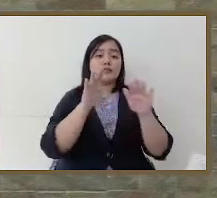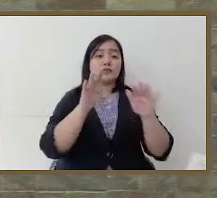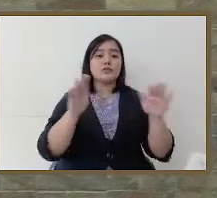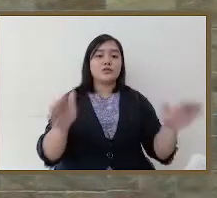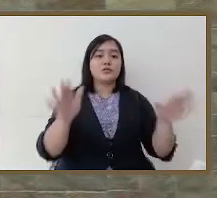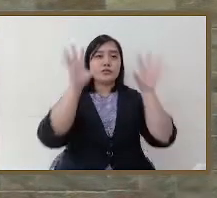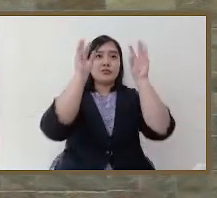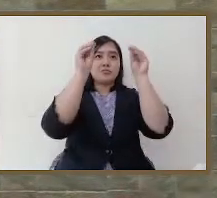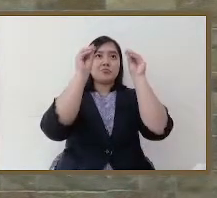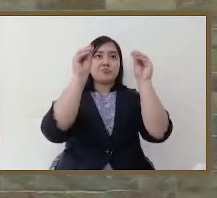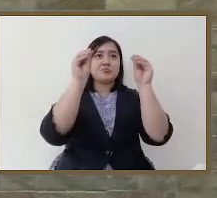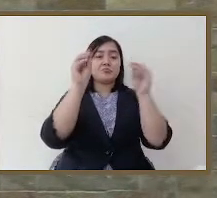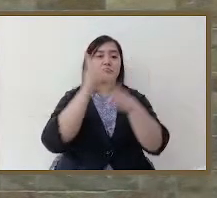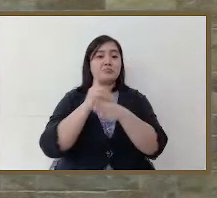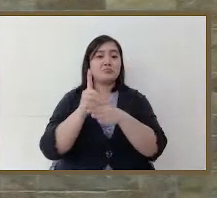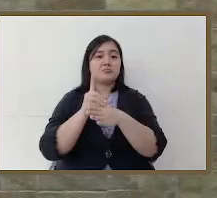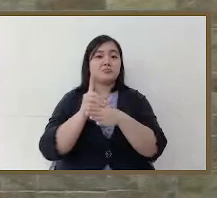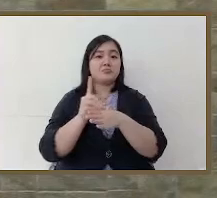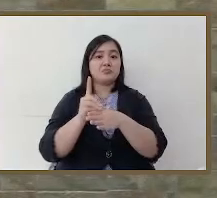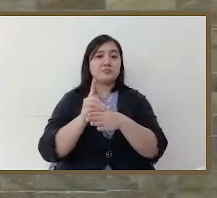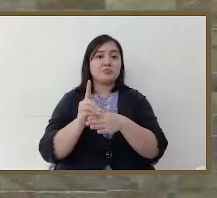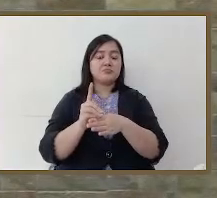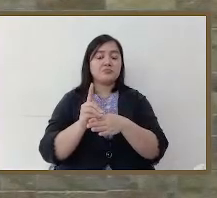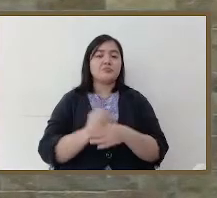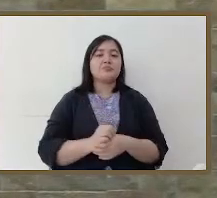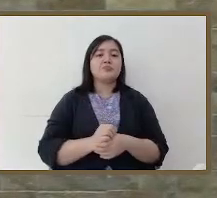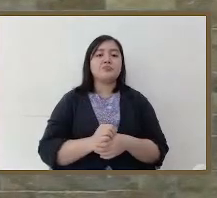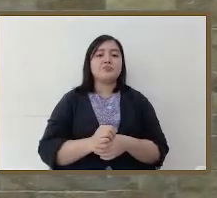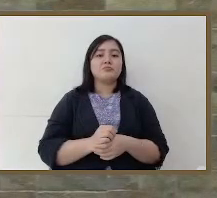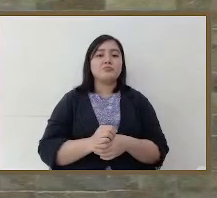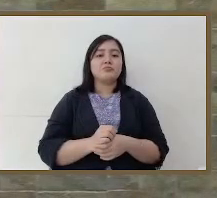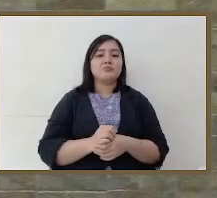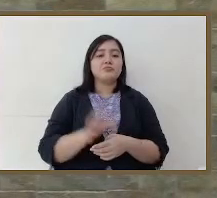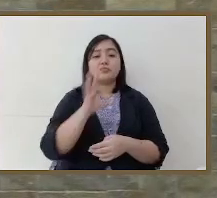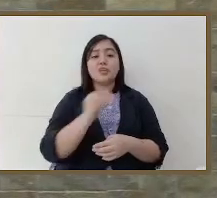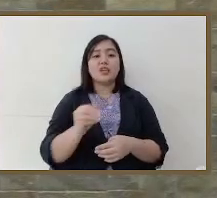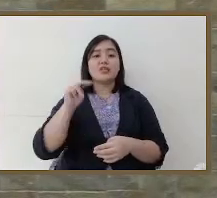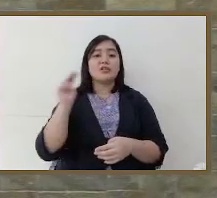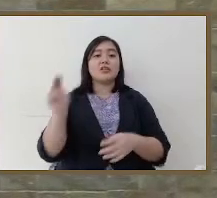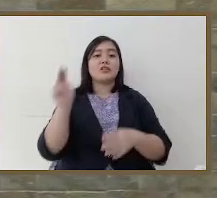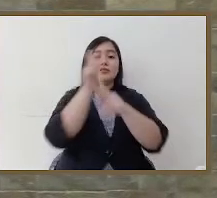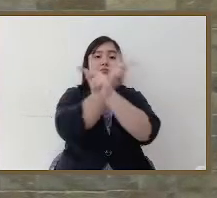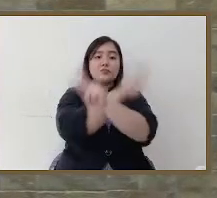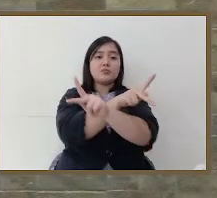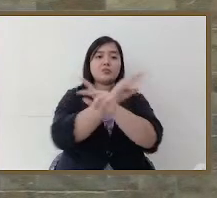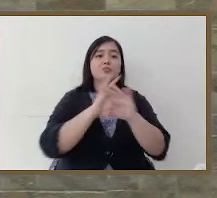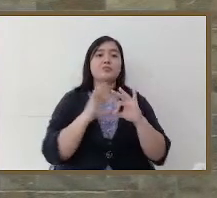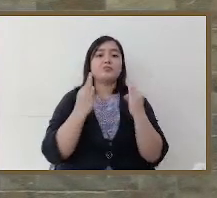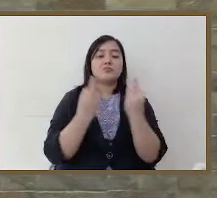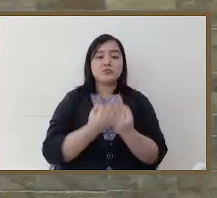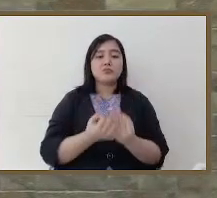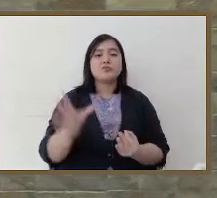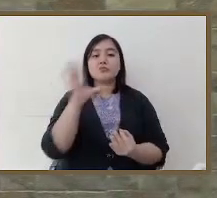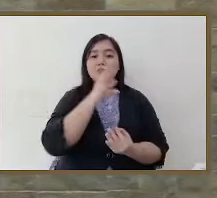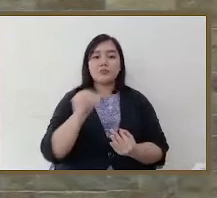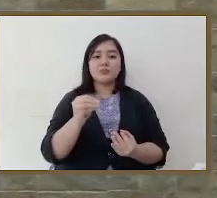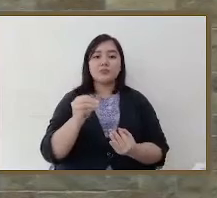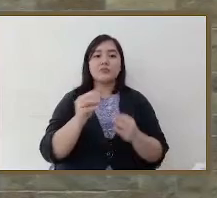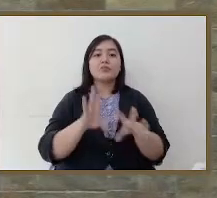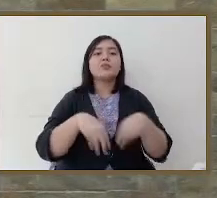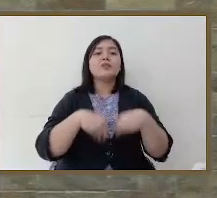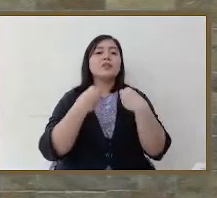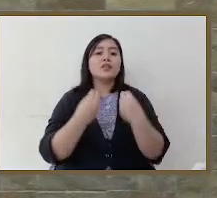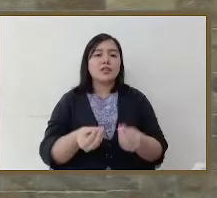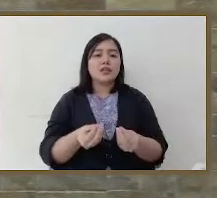our kids. We need God in the home because we need to protect our family and provide our